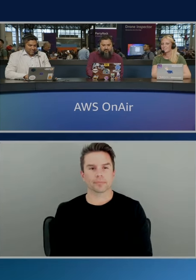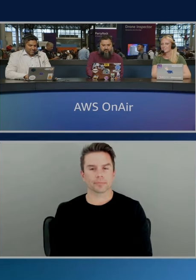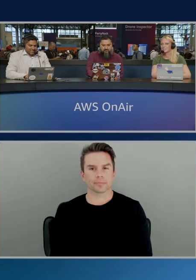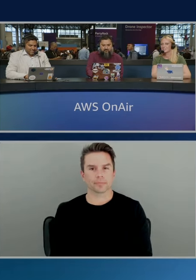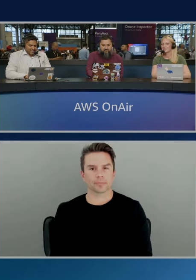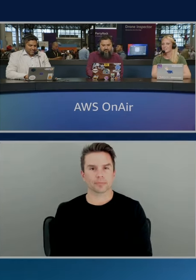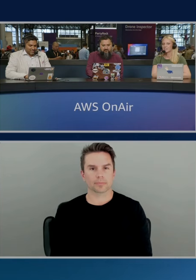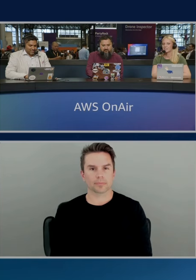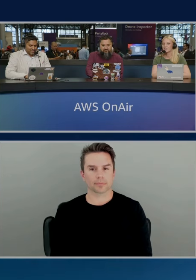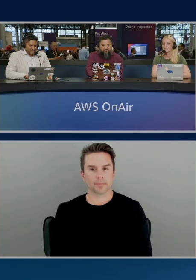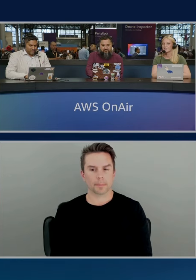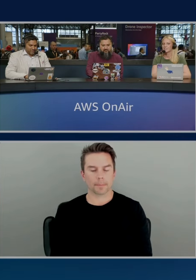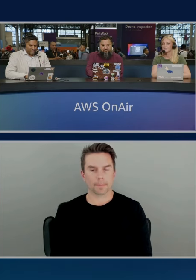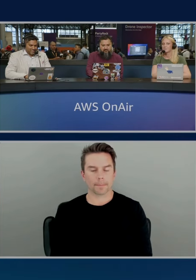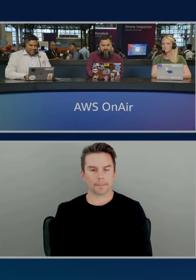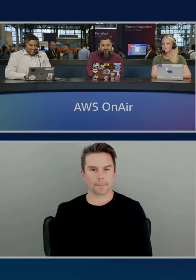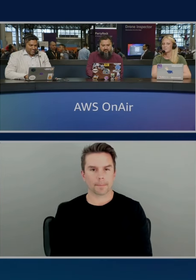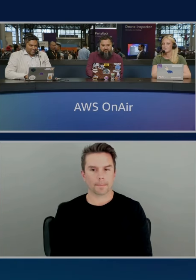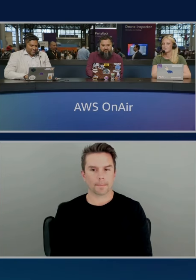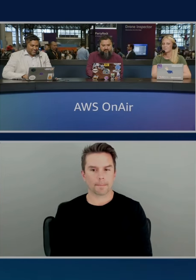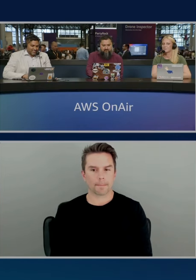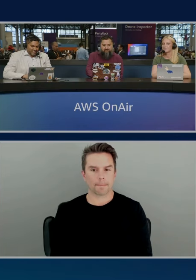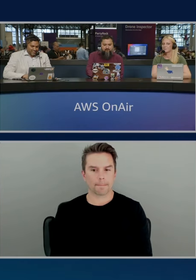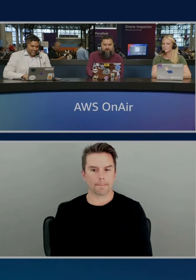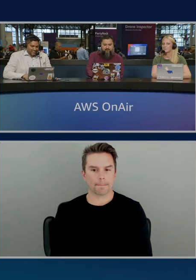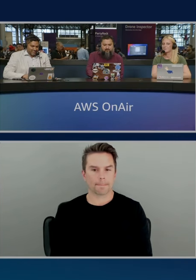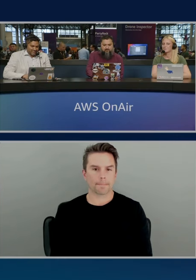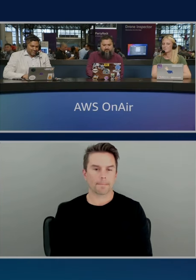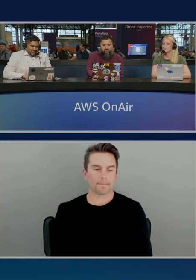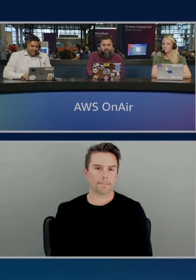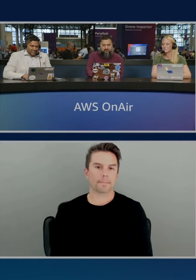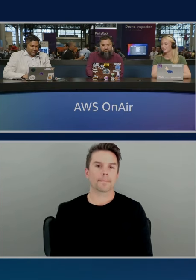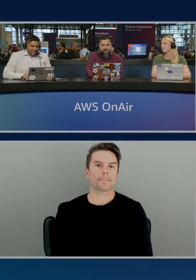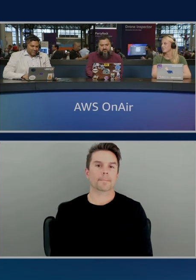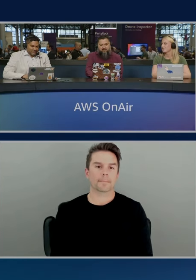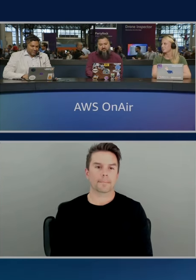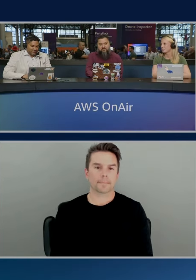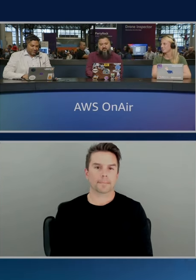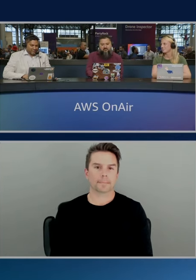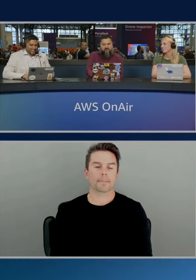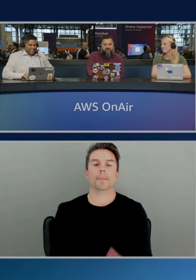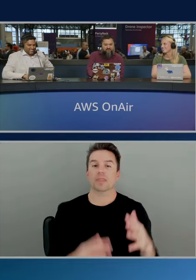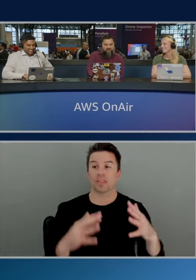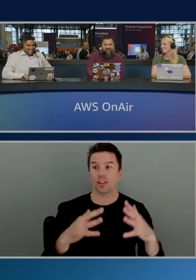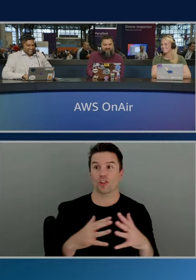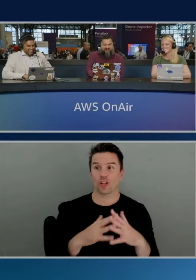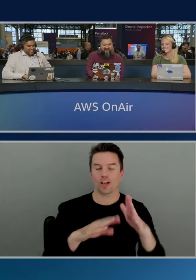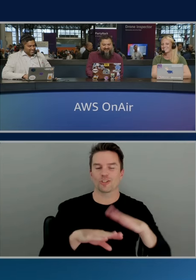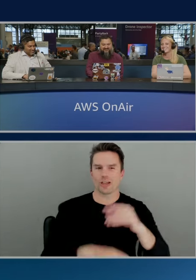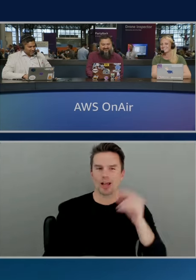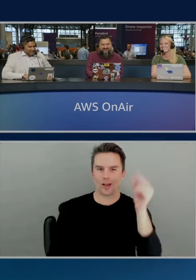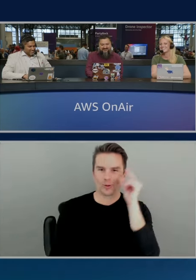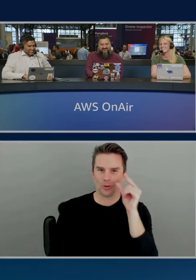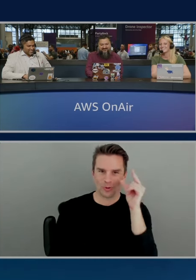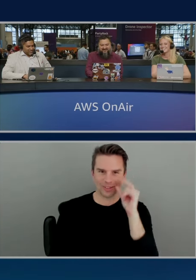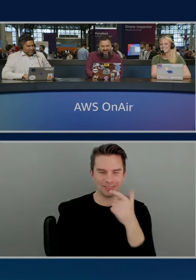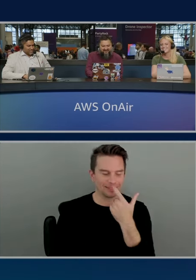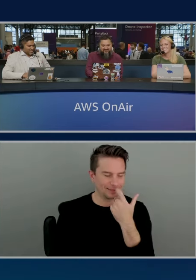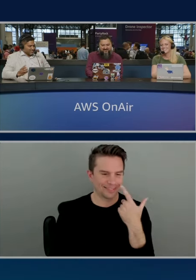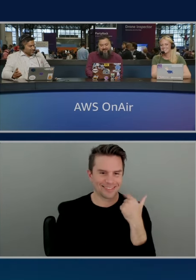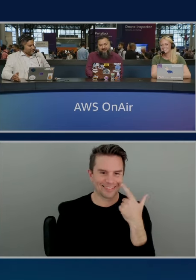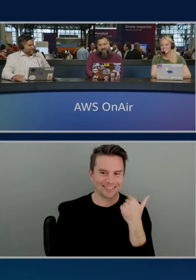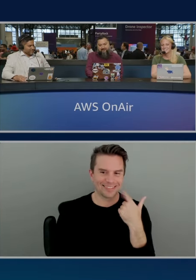there's the launch. Here we go. Launch is on Google. There we go. Launch is on Google. So